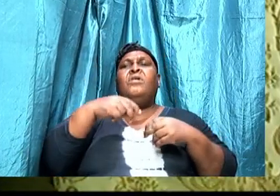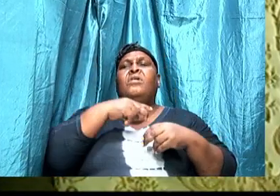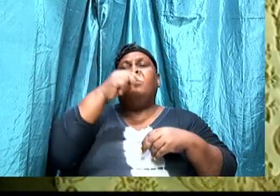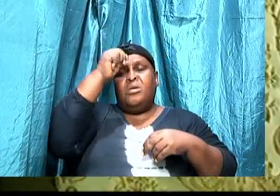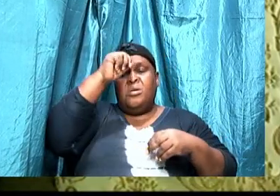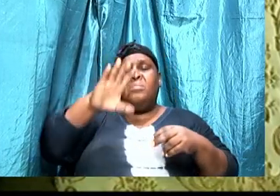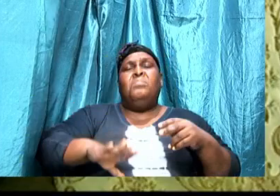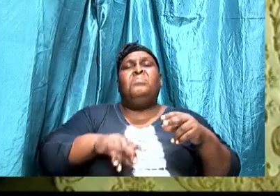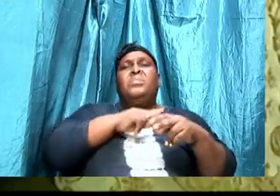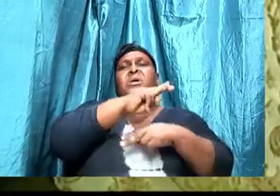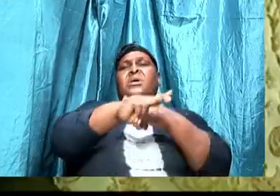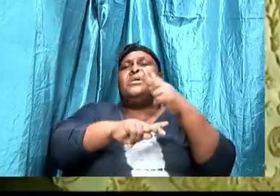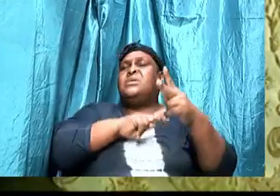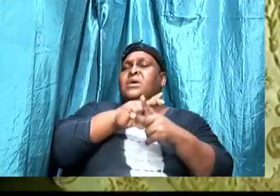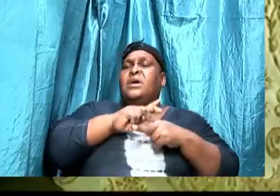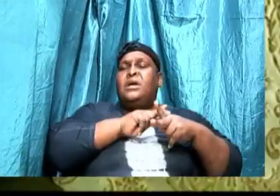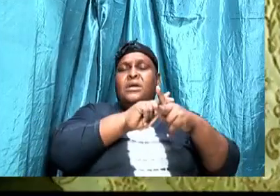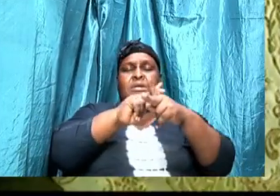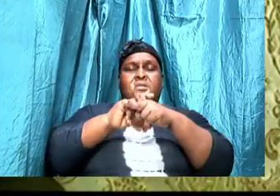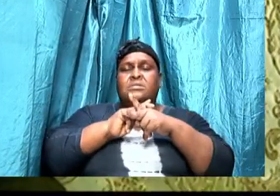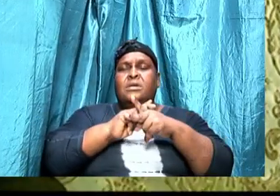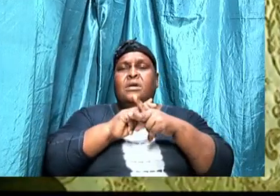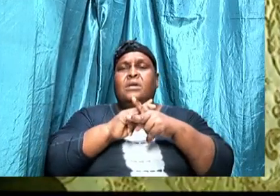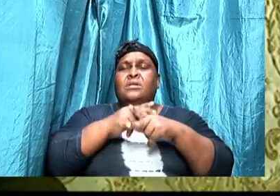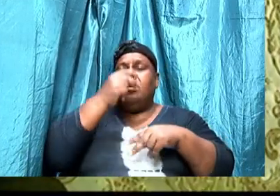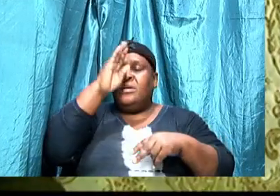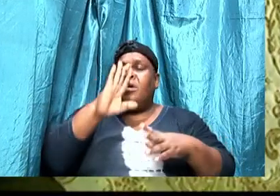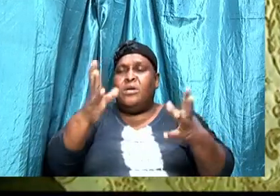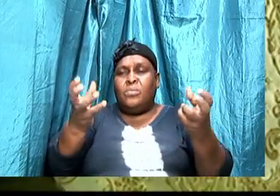do that through the church.